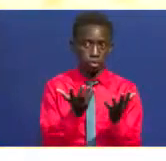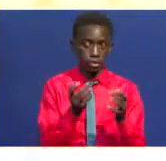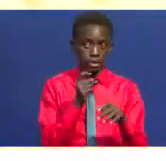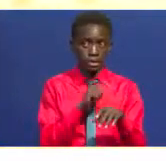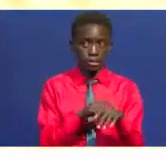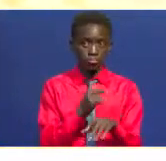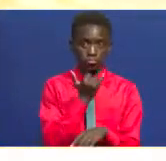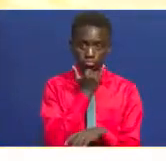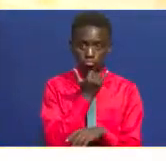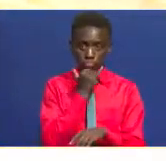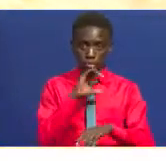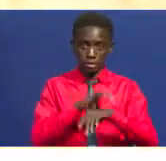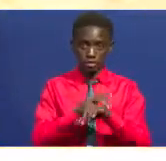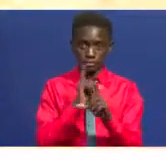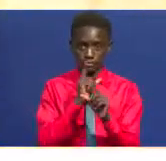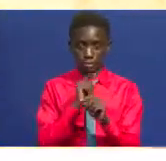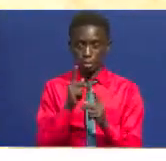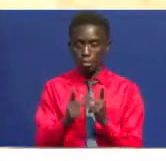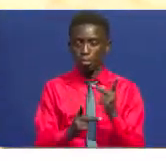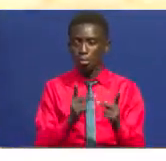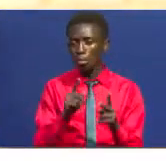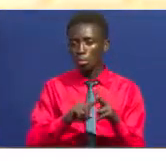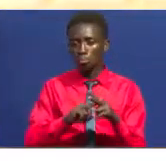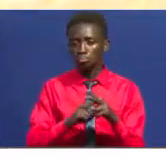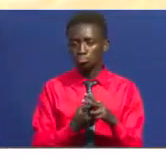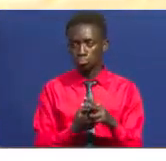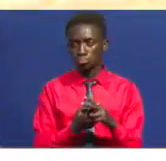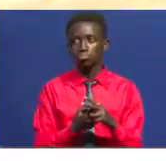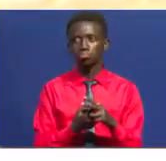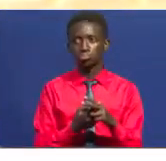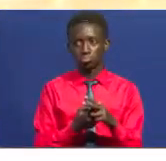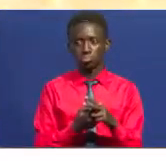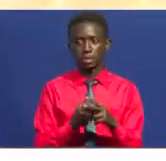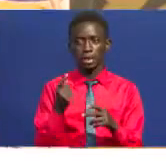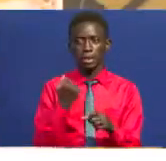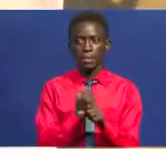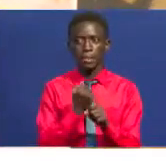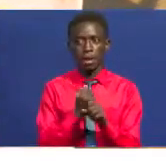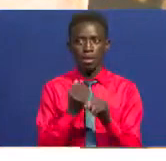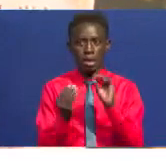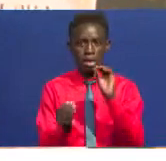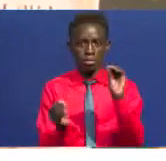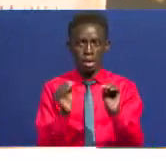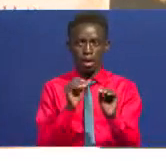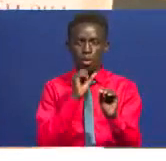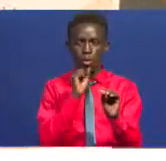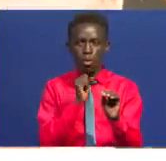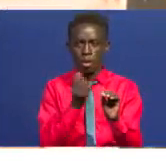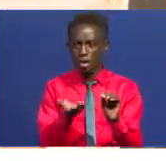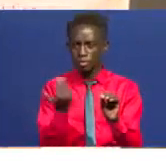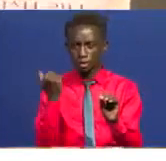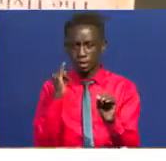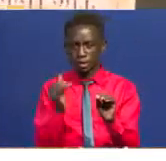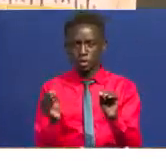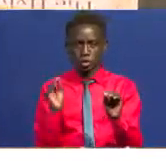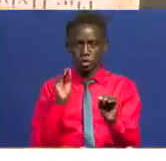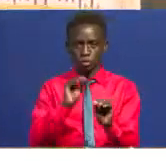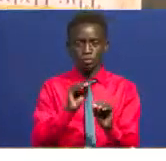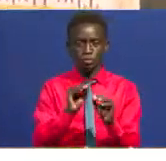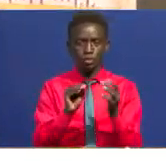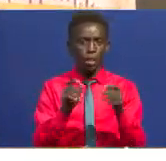faulty ones are identified, the process begins, which may entail replacing the modules with new ones or fixing the not so damaged